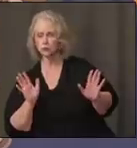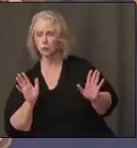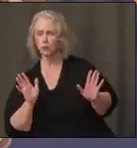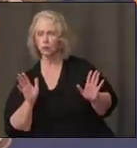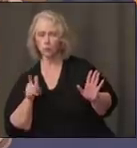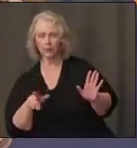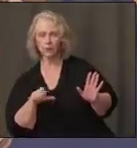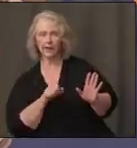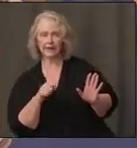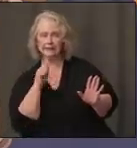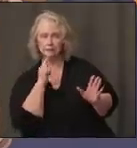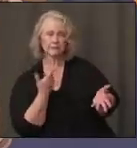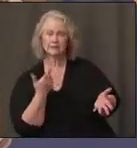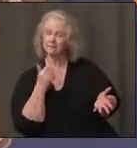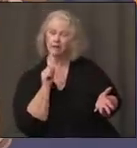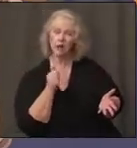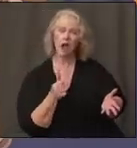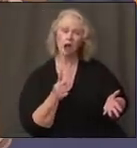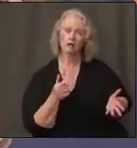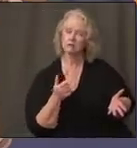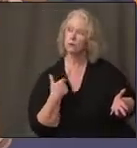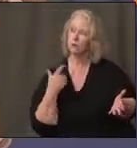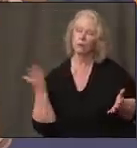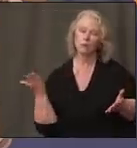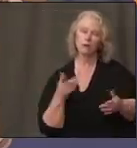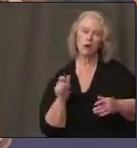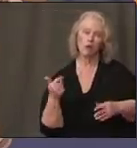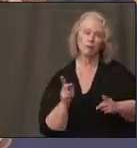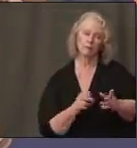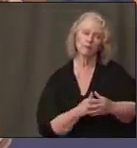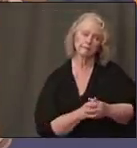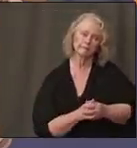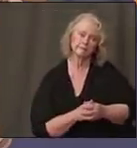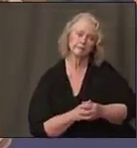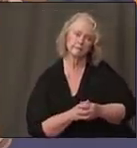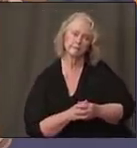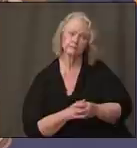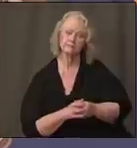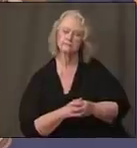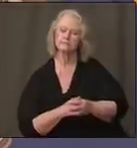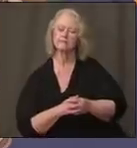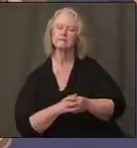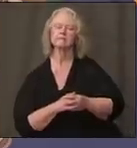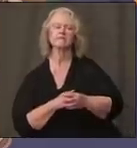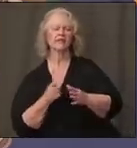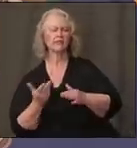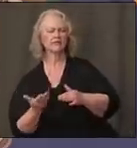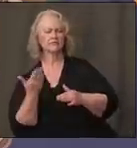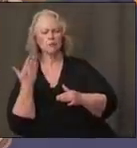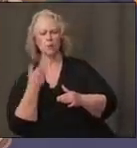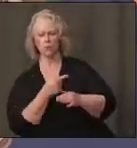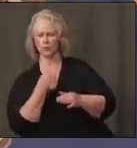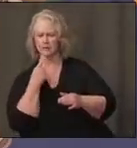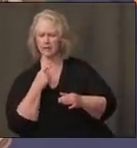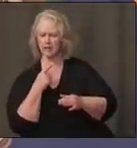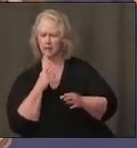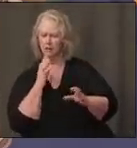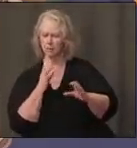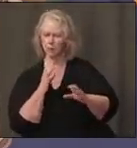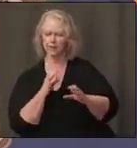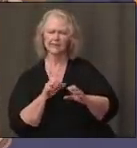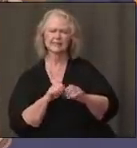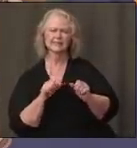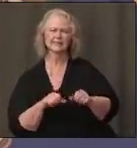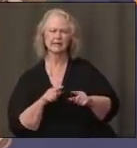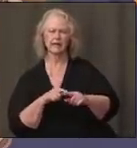this seriously. Otherwise, we'll bring in other authorities. This morning, you said the communication system in the Department